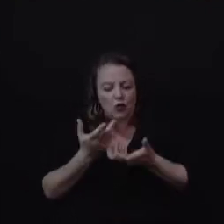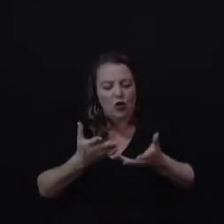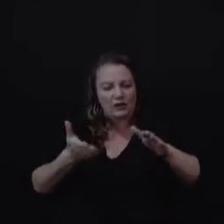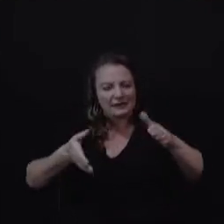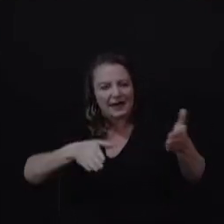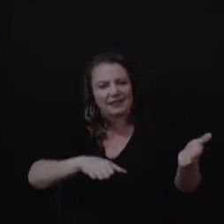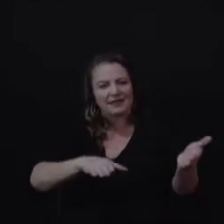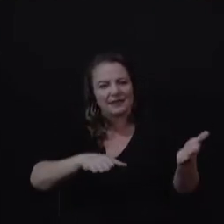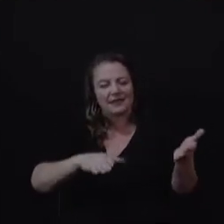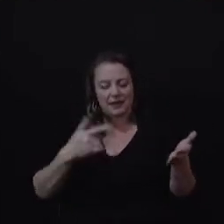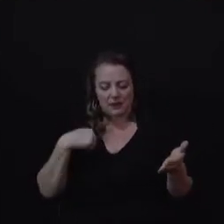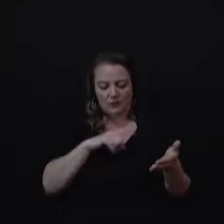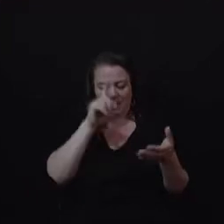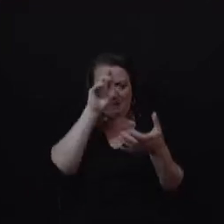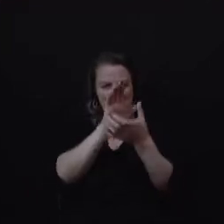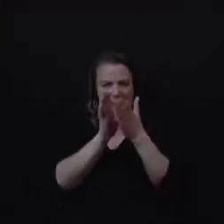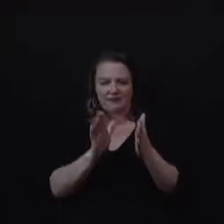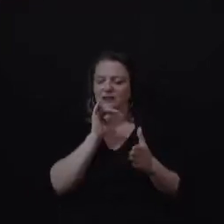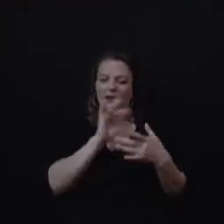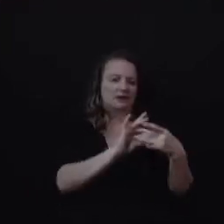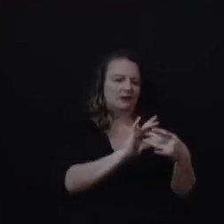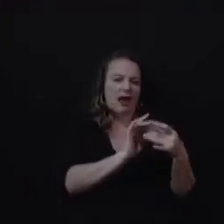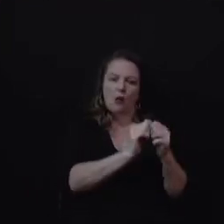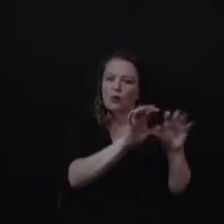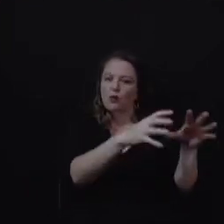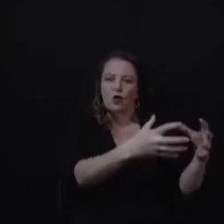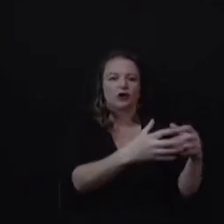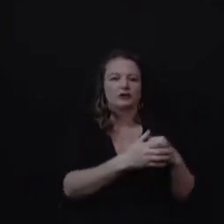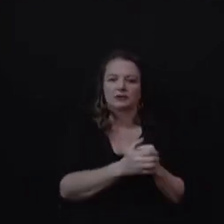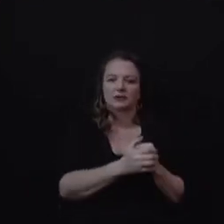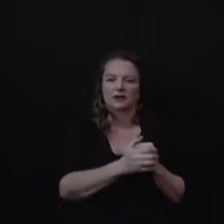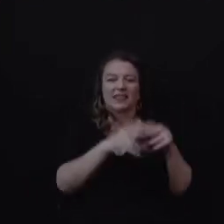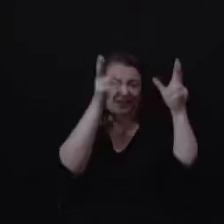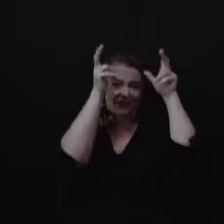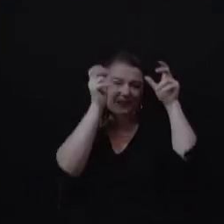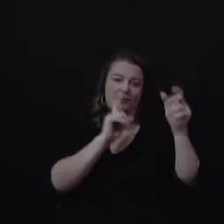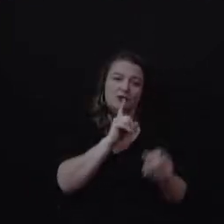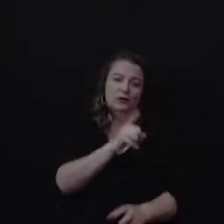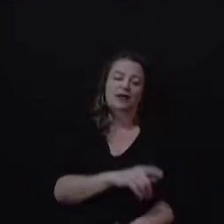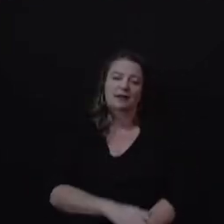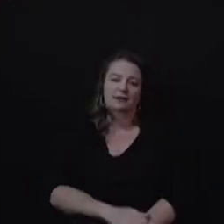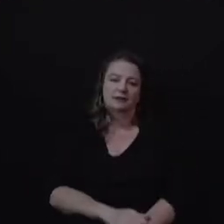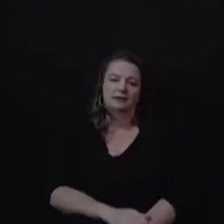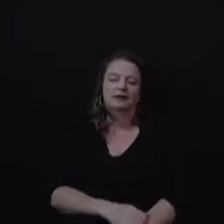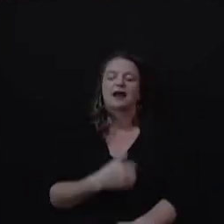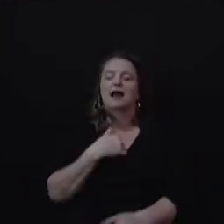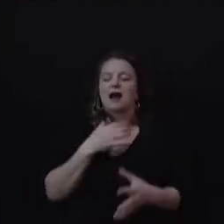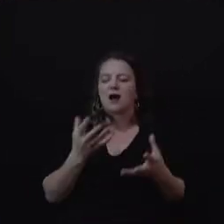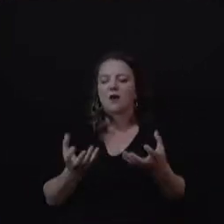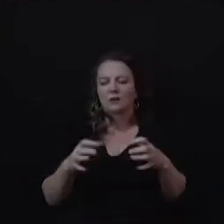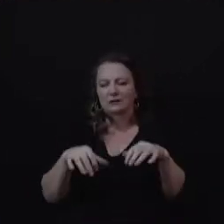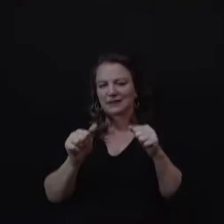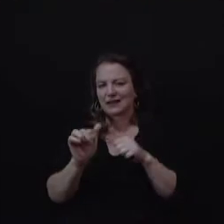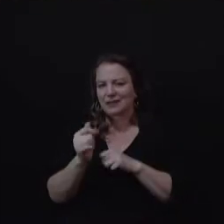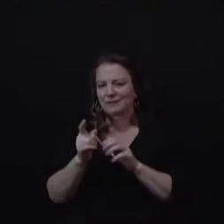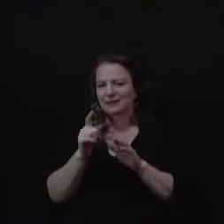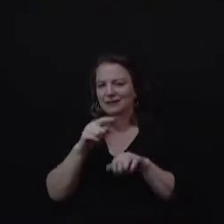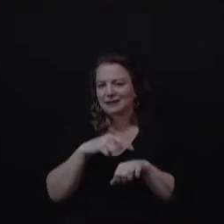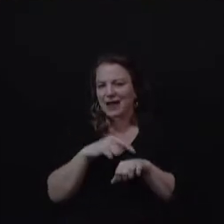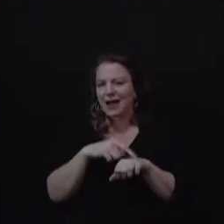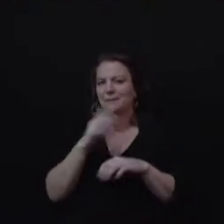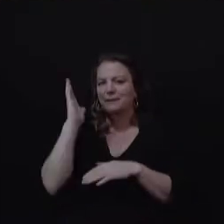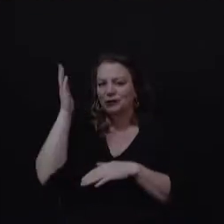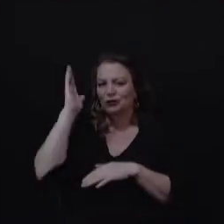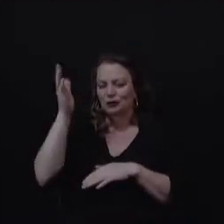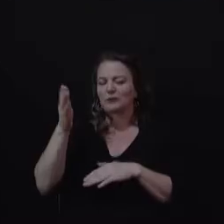as believers we're not of this world, and that the devil is real. I wanted to take a little time in this sermon today to really harp on